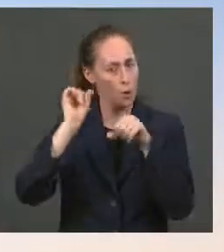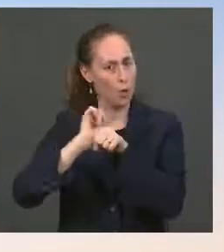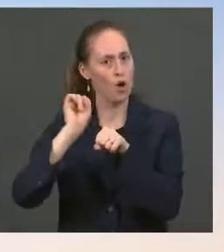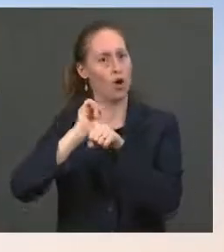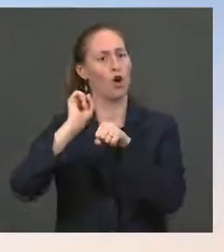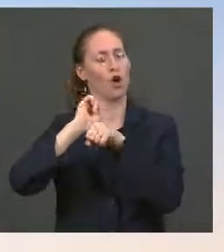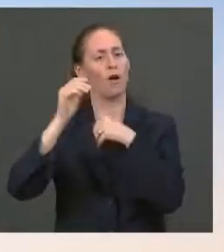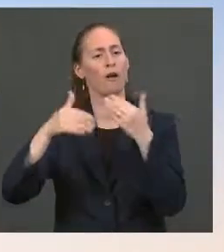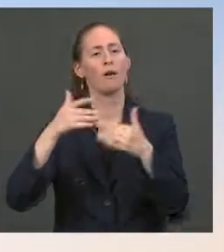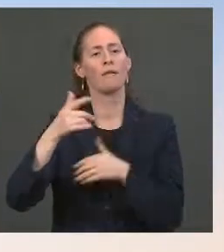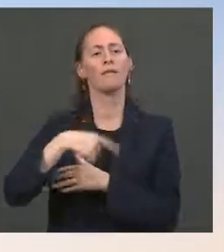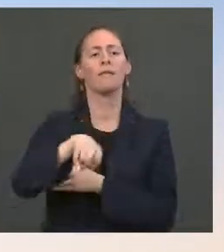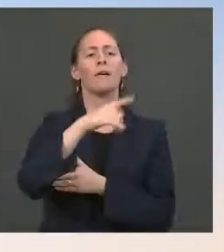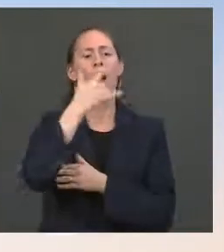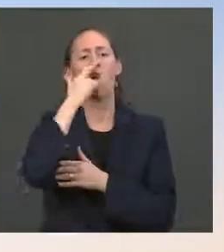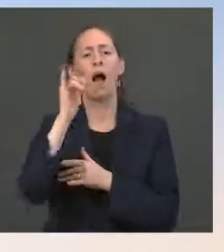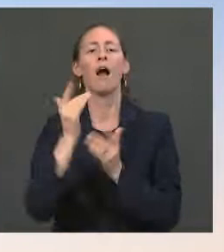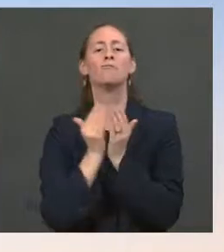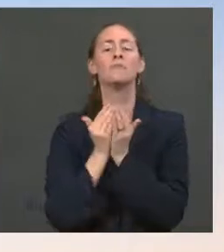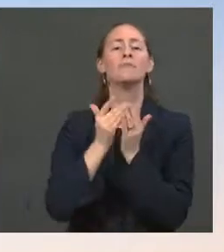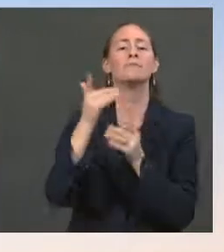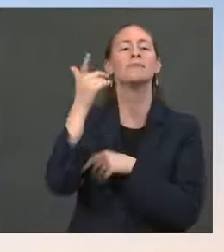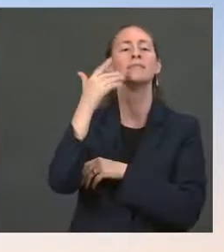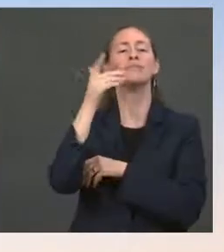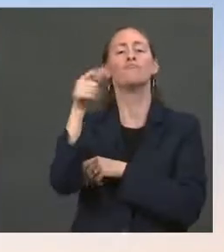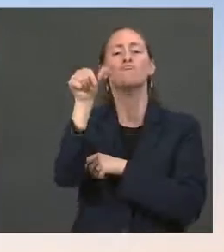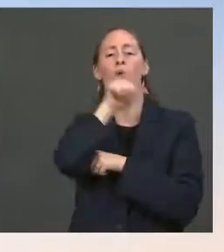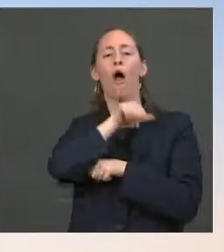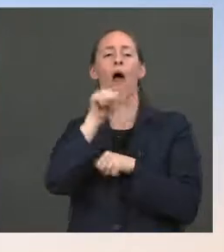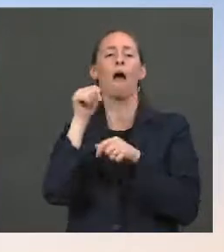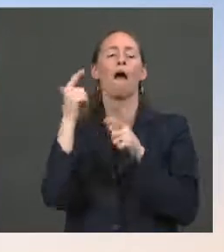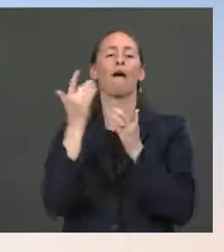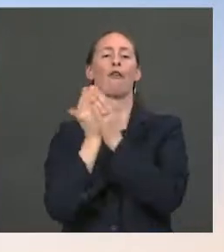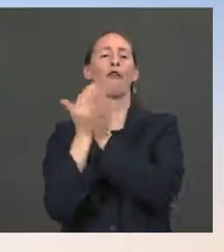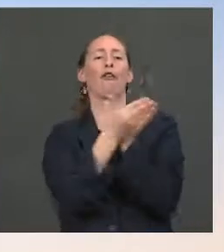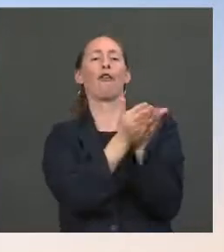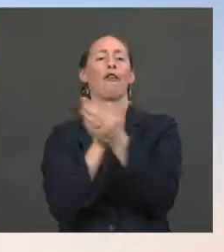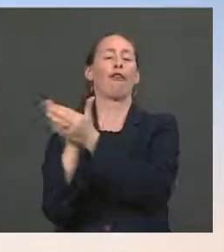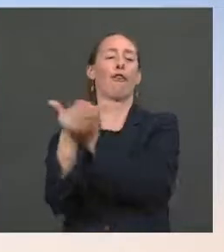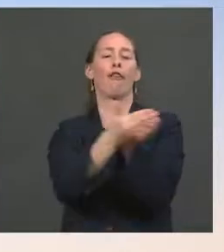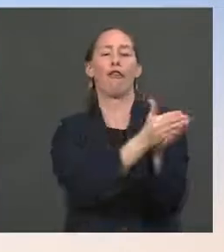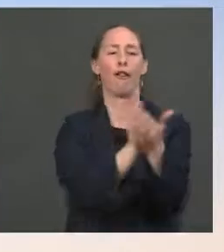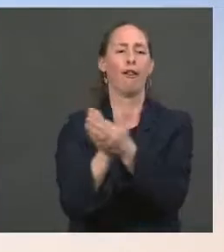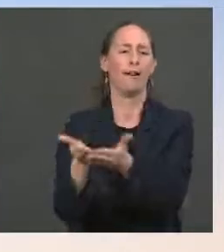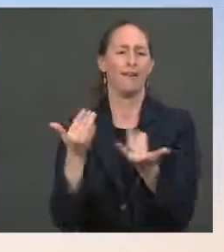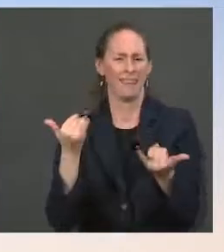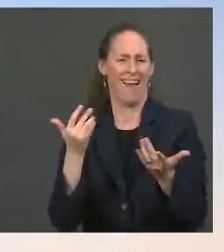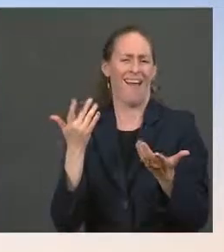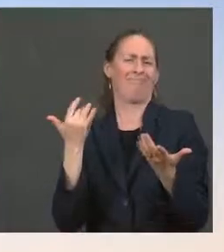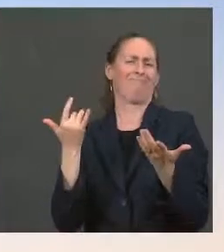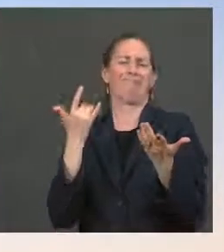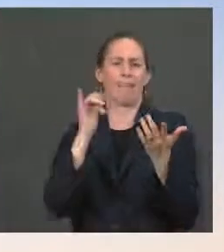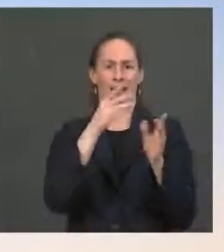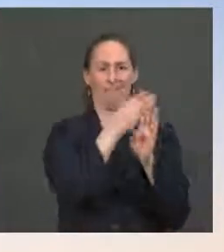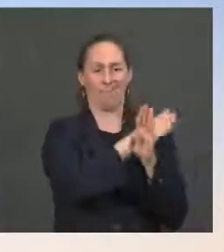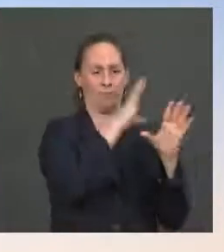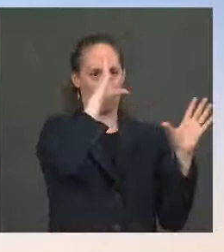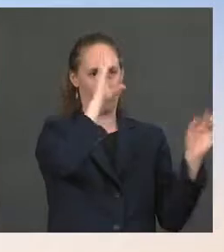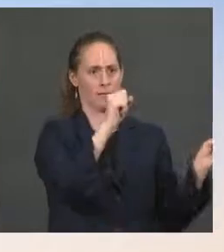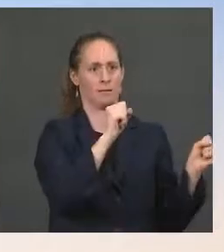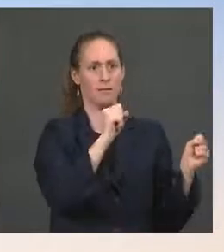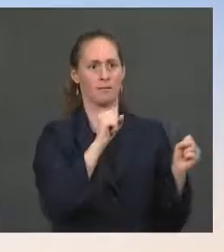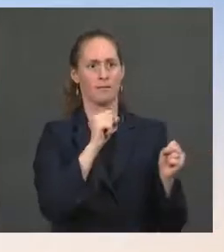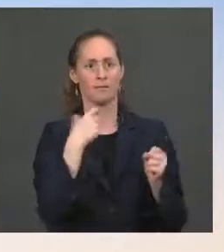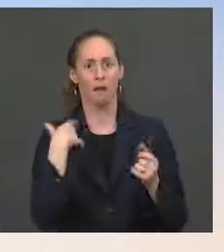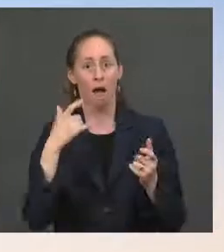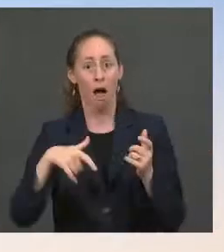last 4 years before President Biden took office. So it's easy to get it done. We did not need to start a long procedural